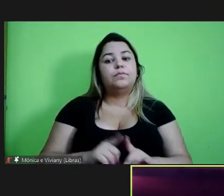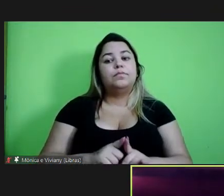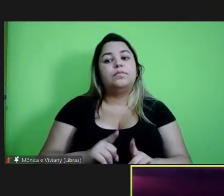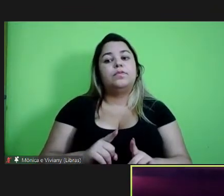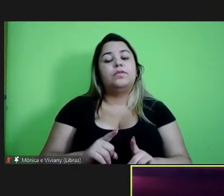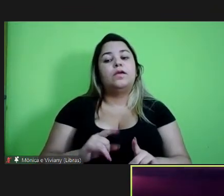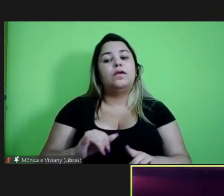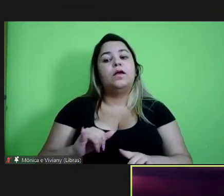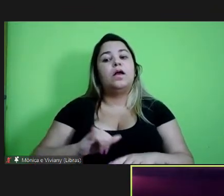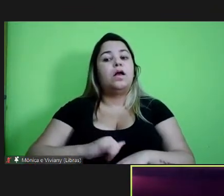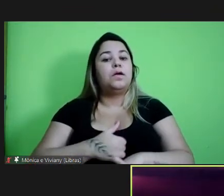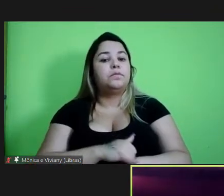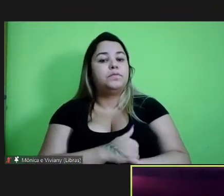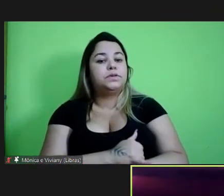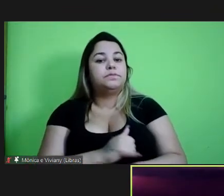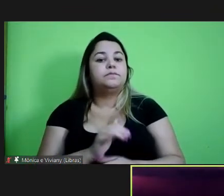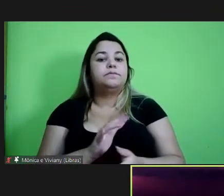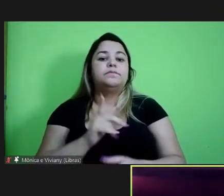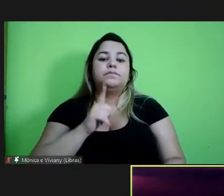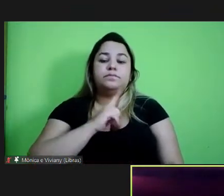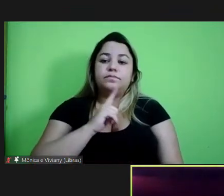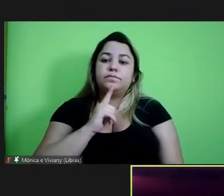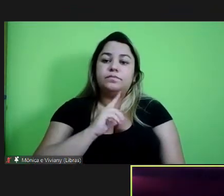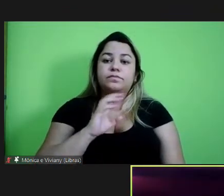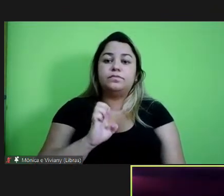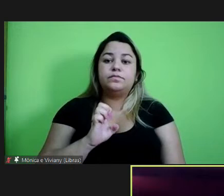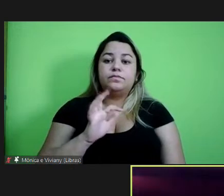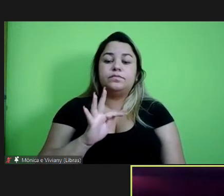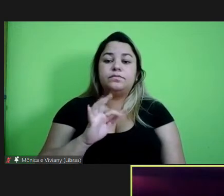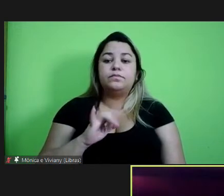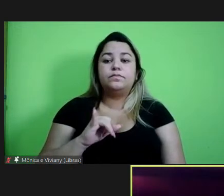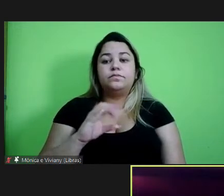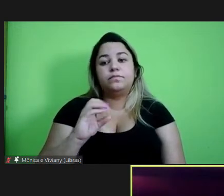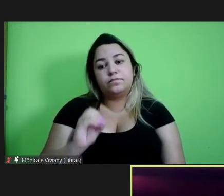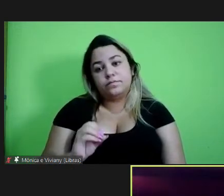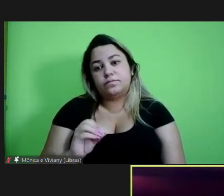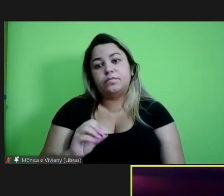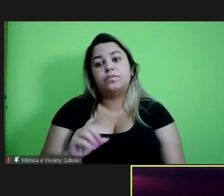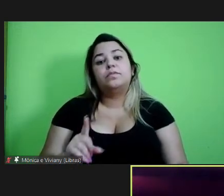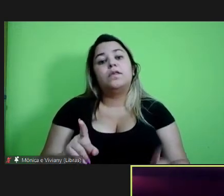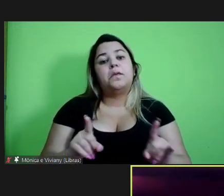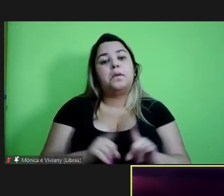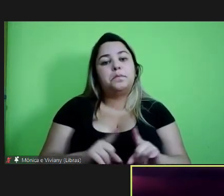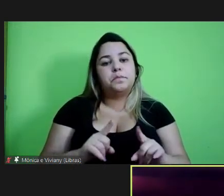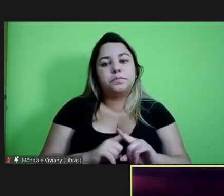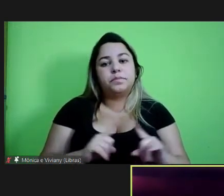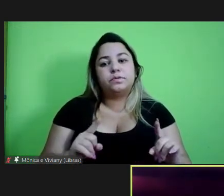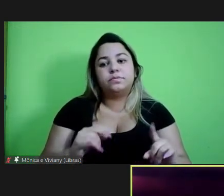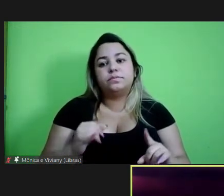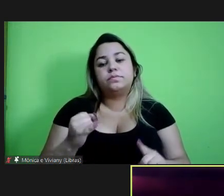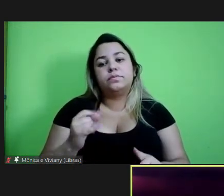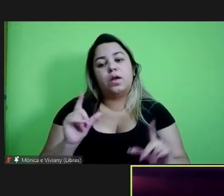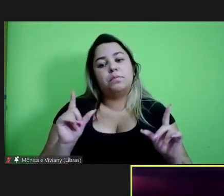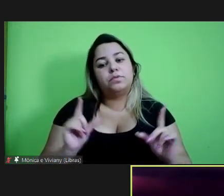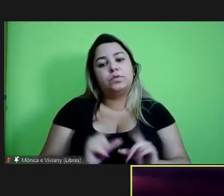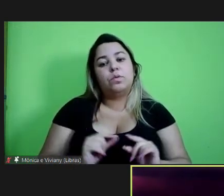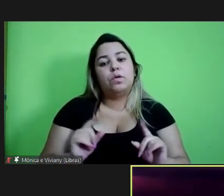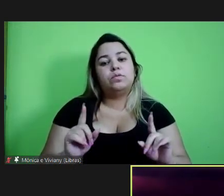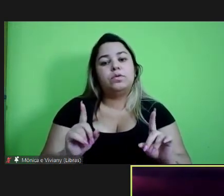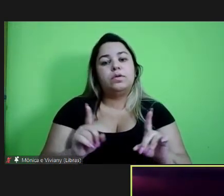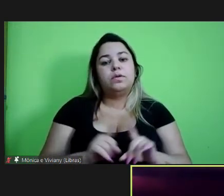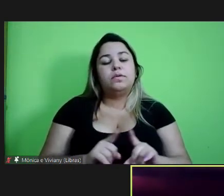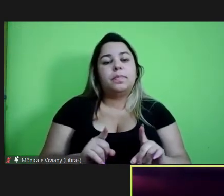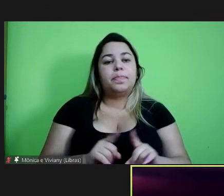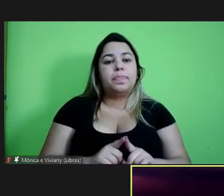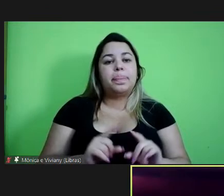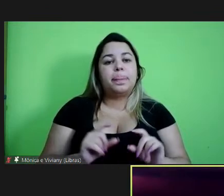it has an effect. It has an effect, but it's short-lived. You have to get it right at the